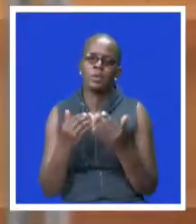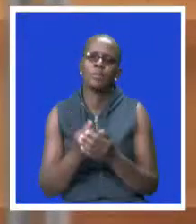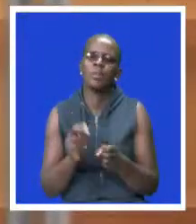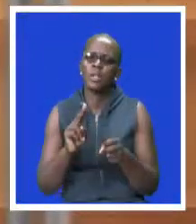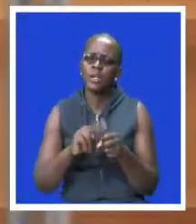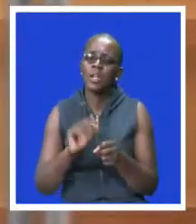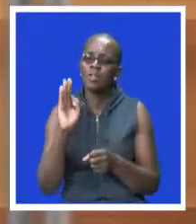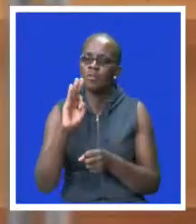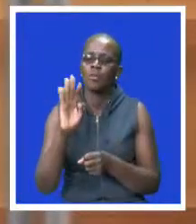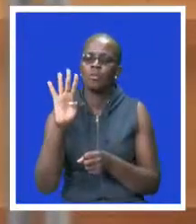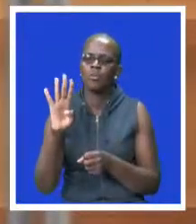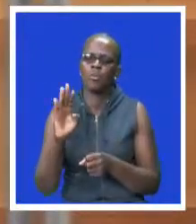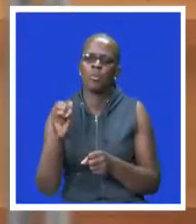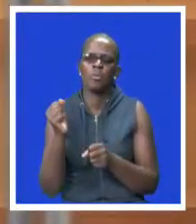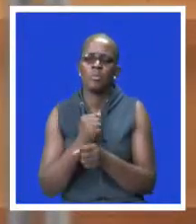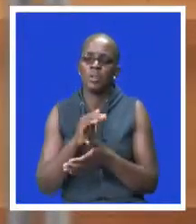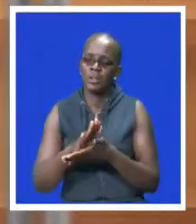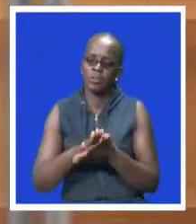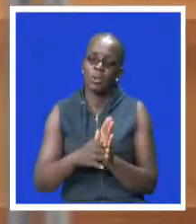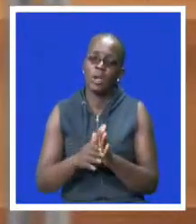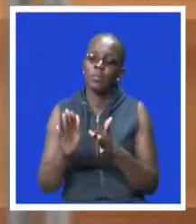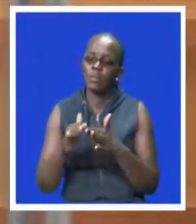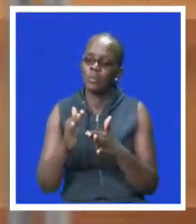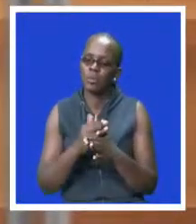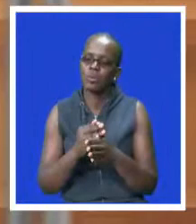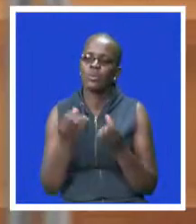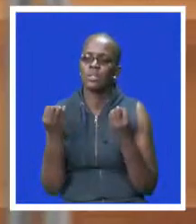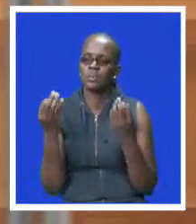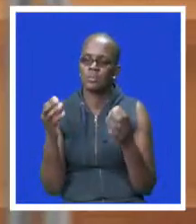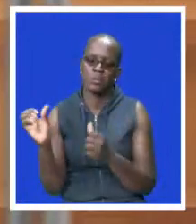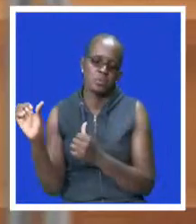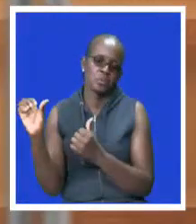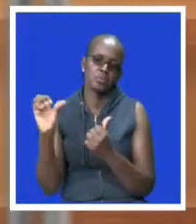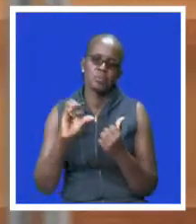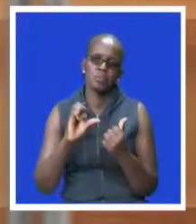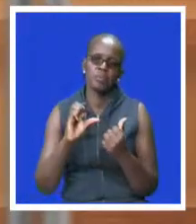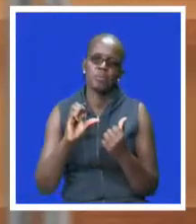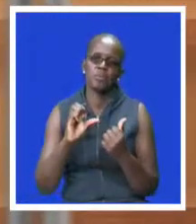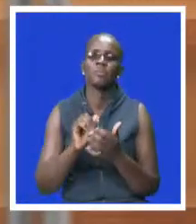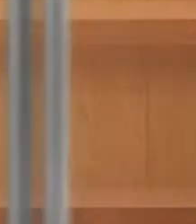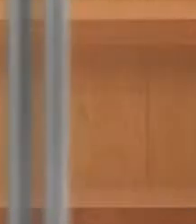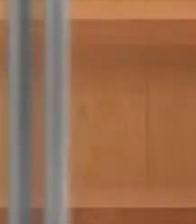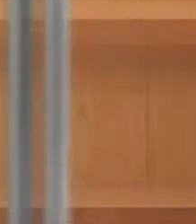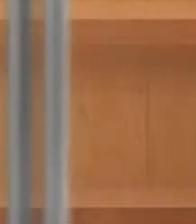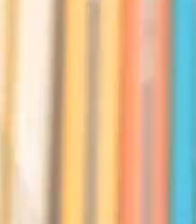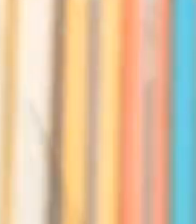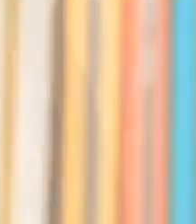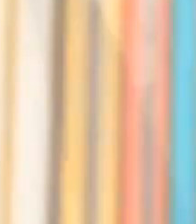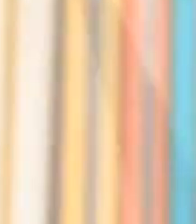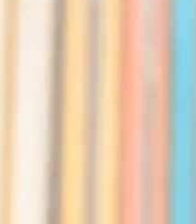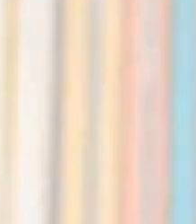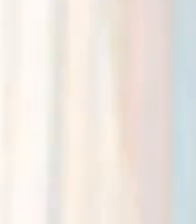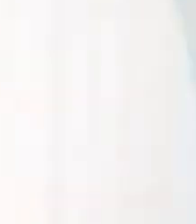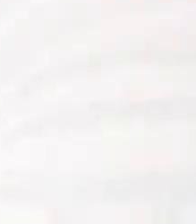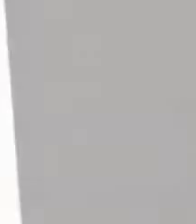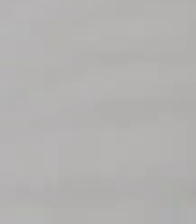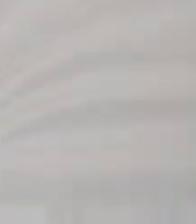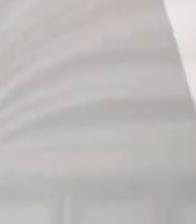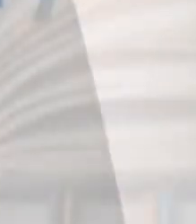go anywhere. Up next is mathematics for you guys with Nhlanhla Ngomane. We'll be right back after this.